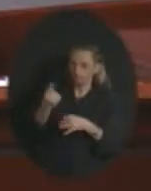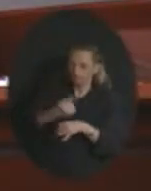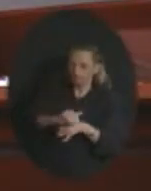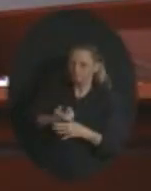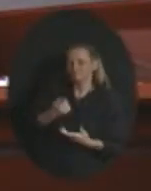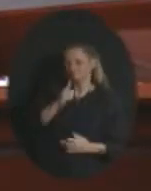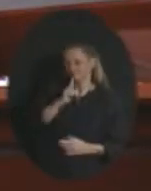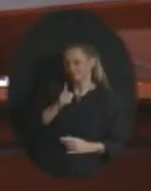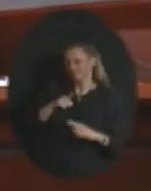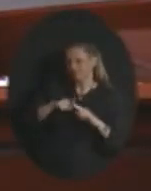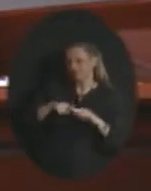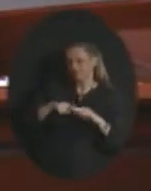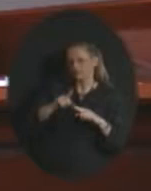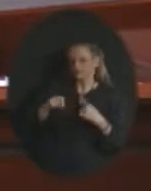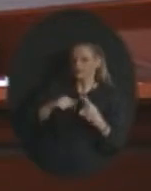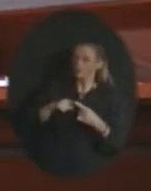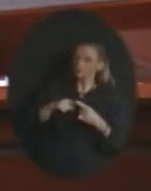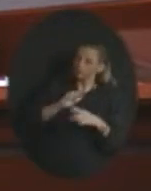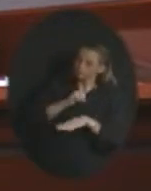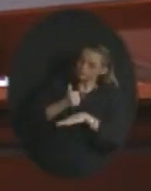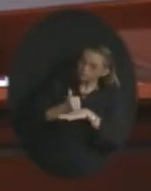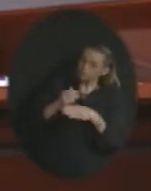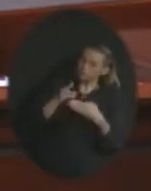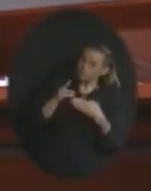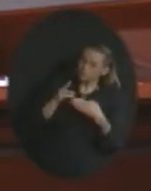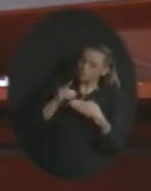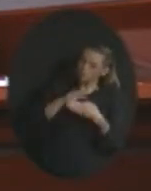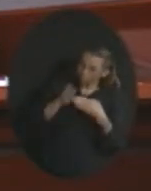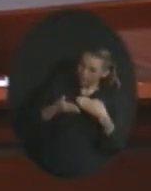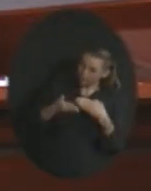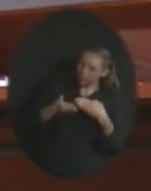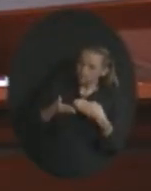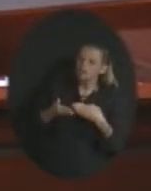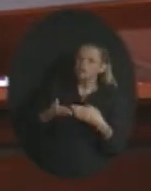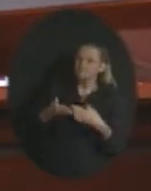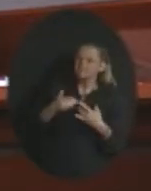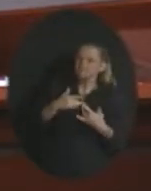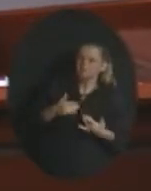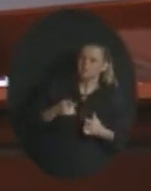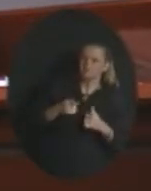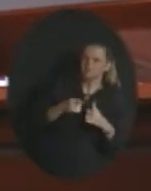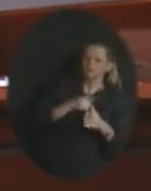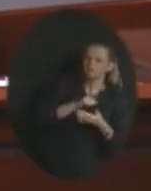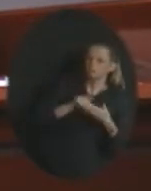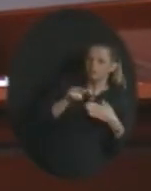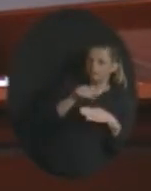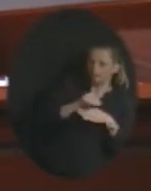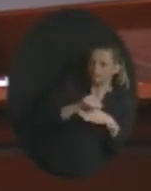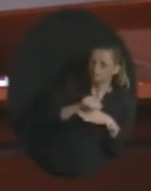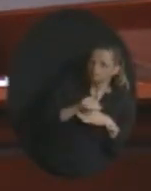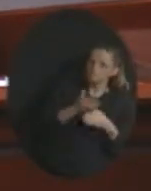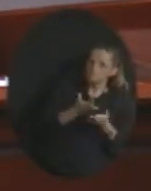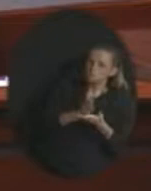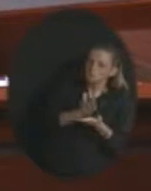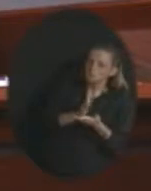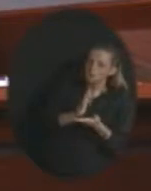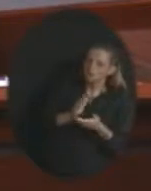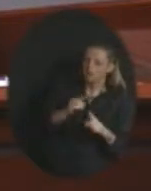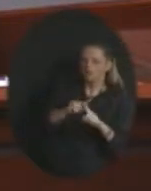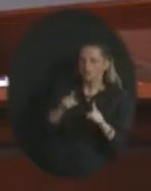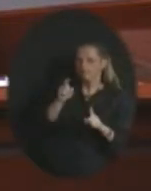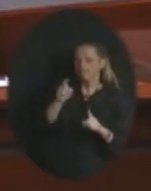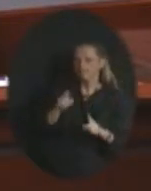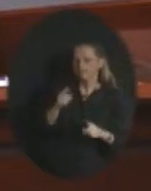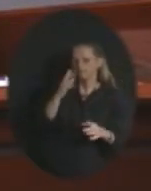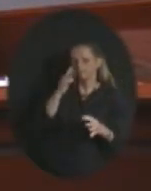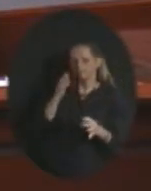when we're set up on a weekend, typically a first week night or so would be okay at the locations we've looked at. But it would have to be determined and